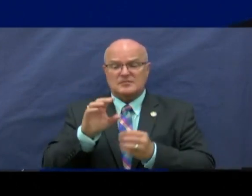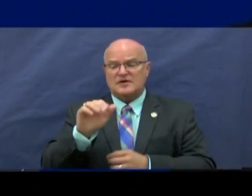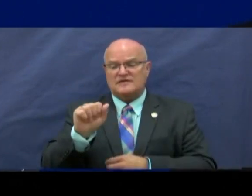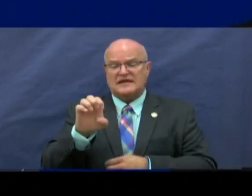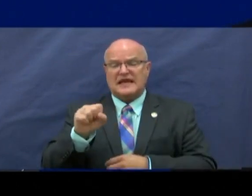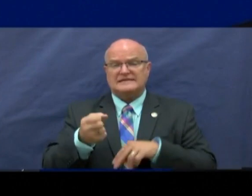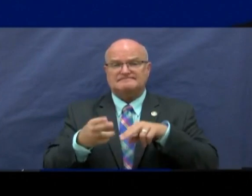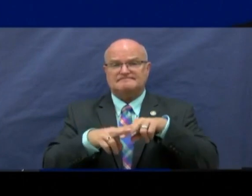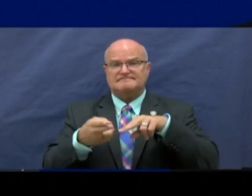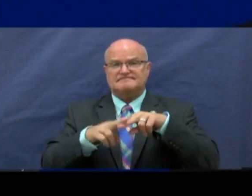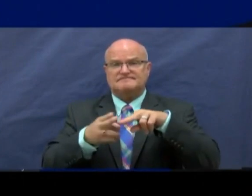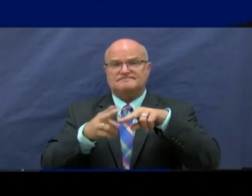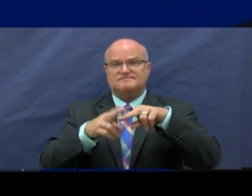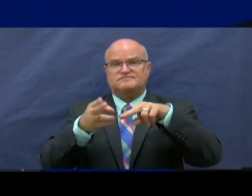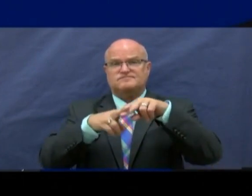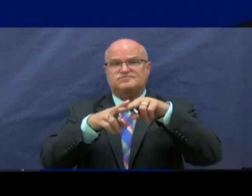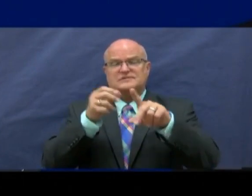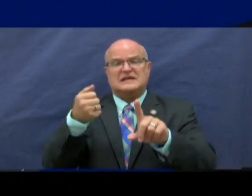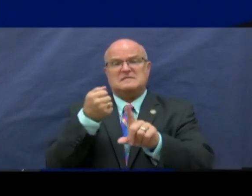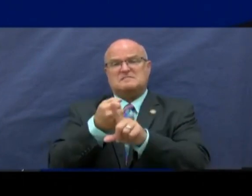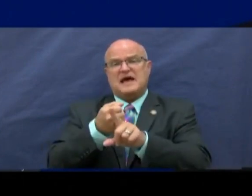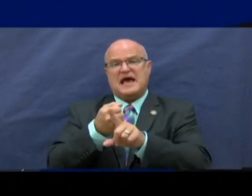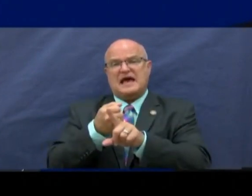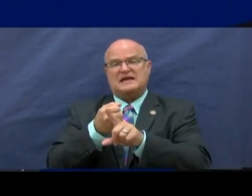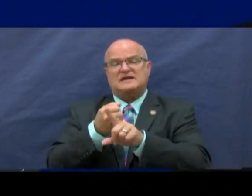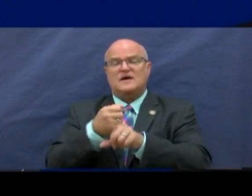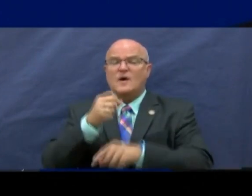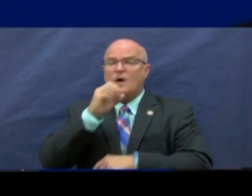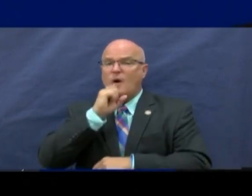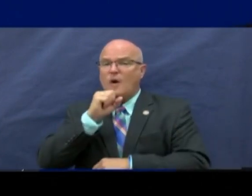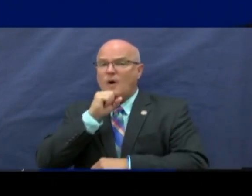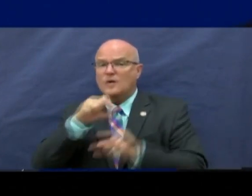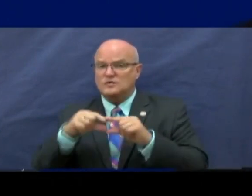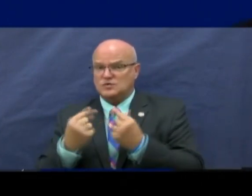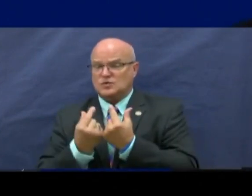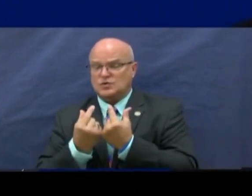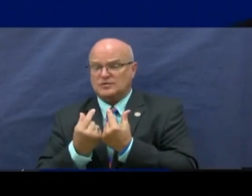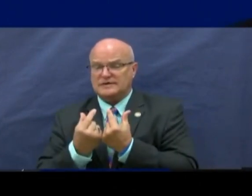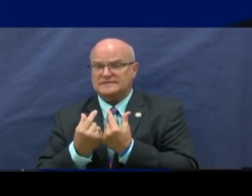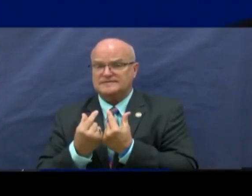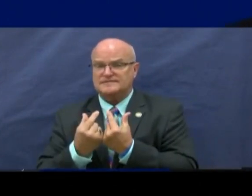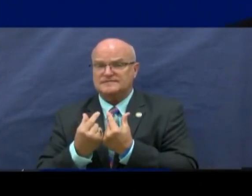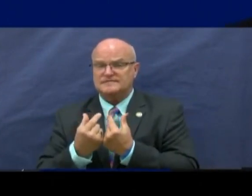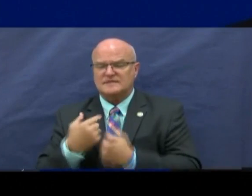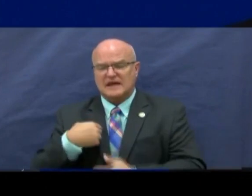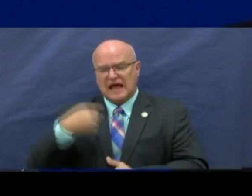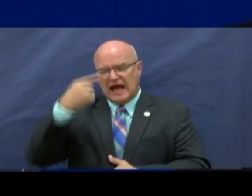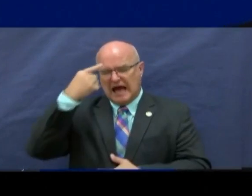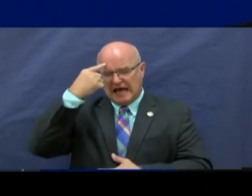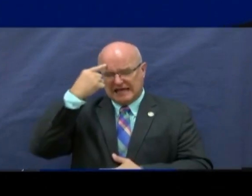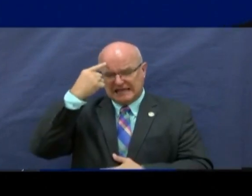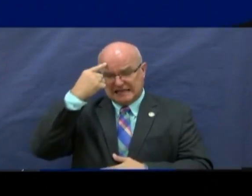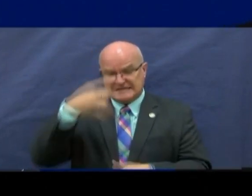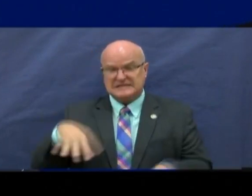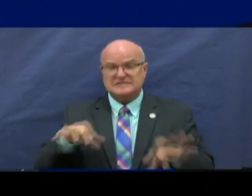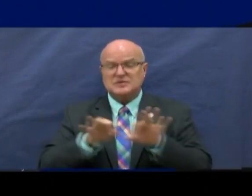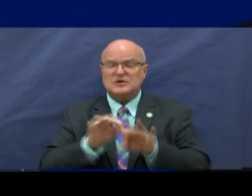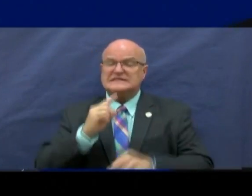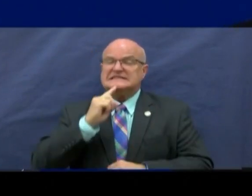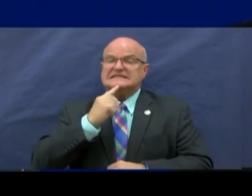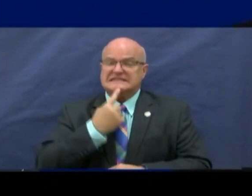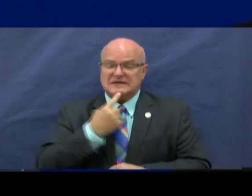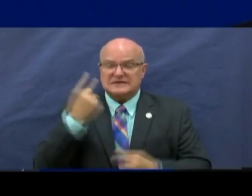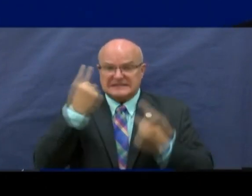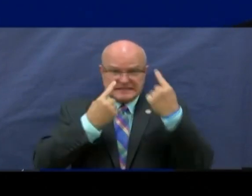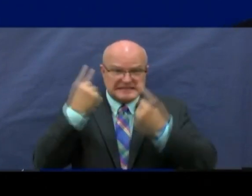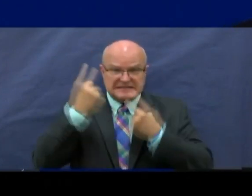are increasing impact primarily on the older age grouped individuals. I think it's very important that we seriously consider whether